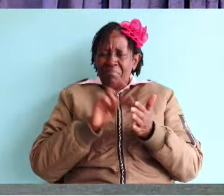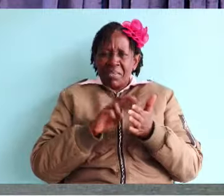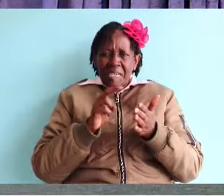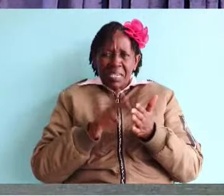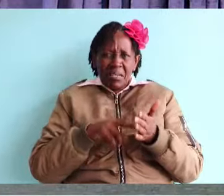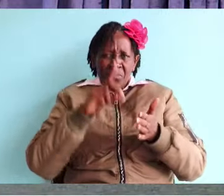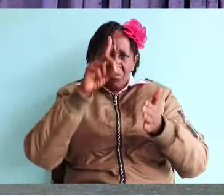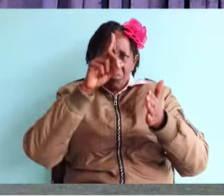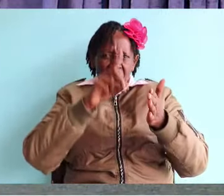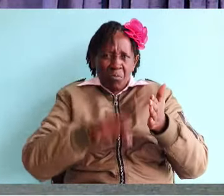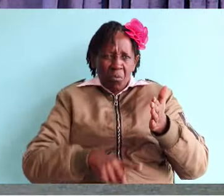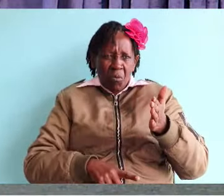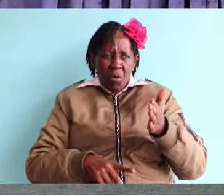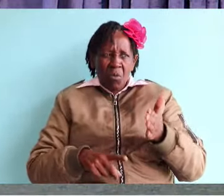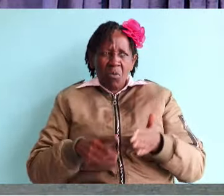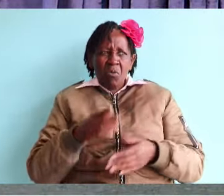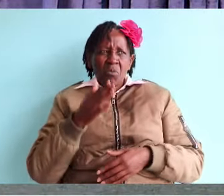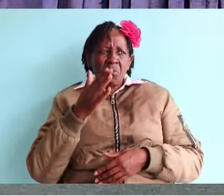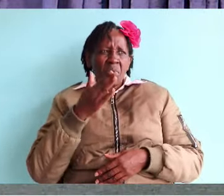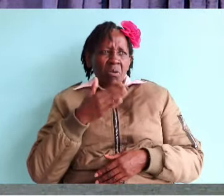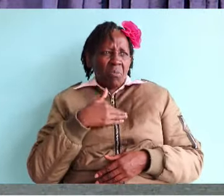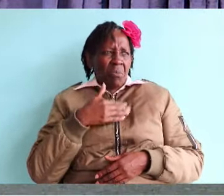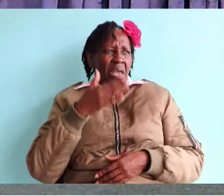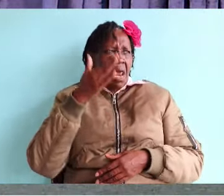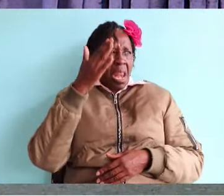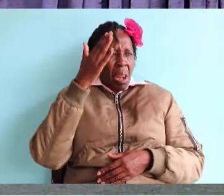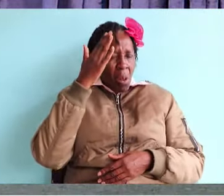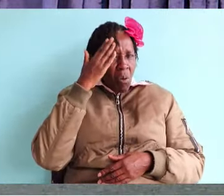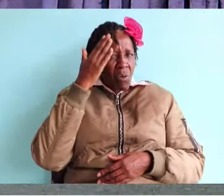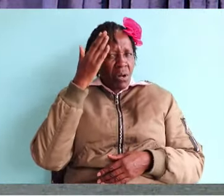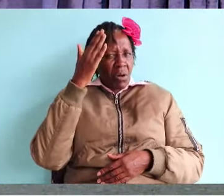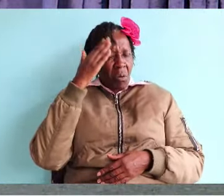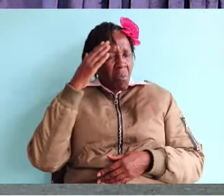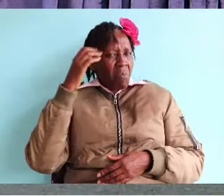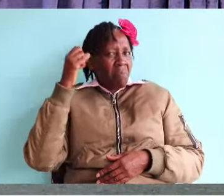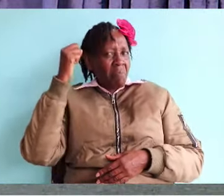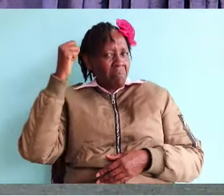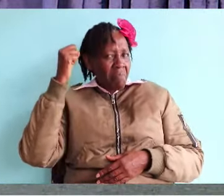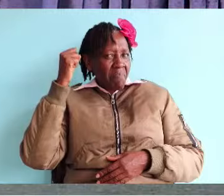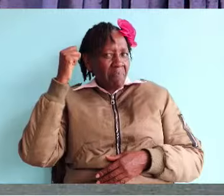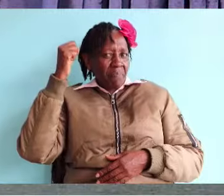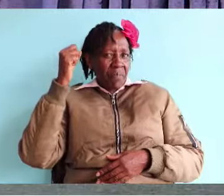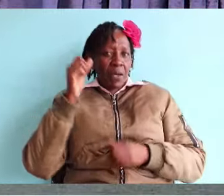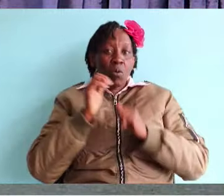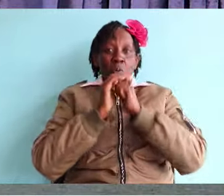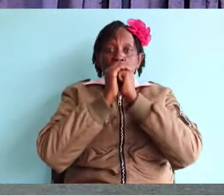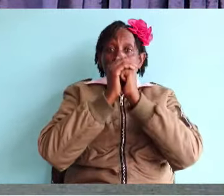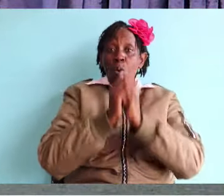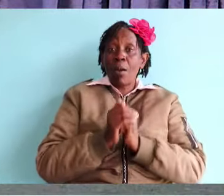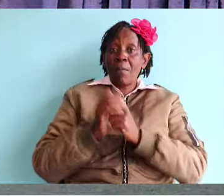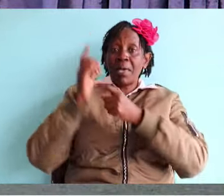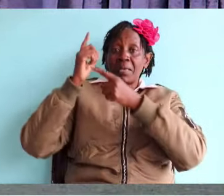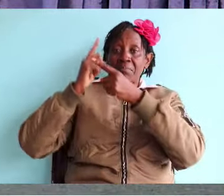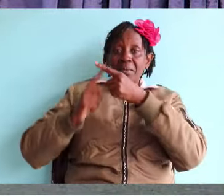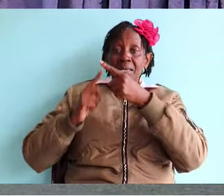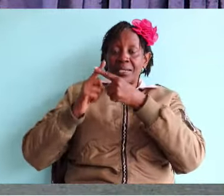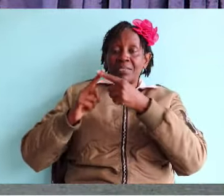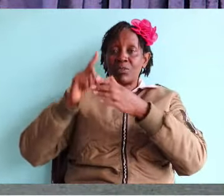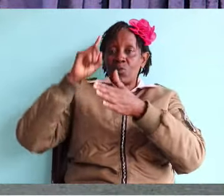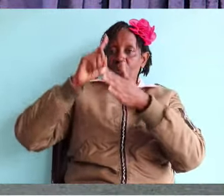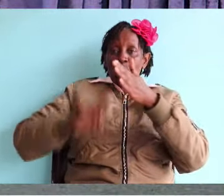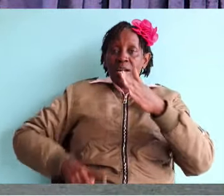was happening. This was the disaster that the Israelites were going through or were experiencing, where they got